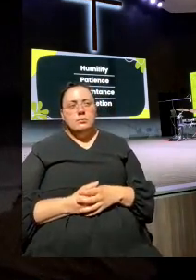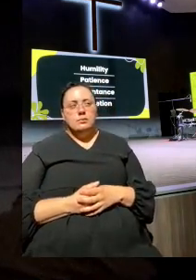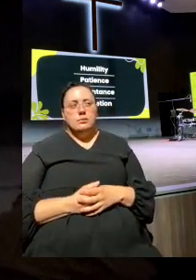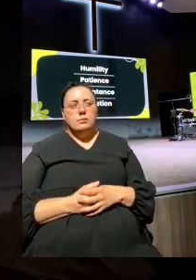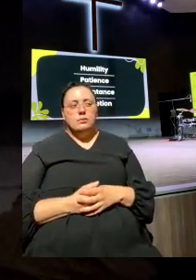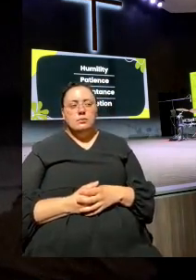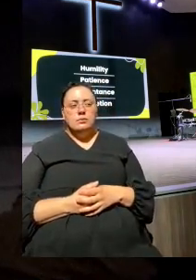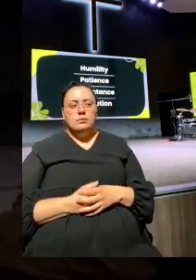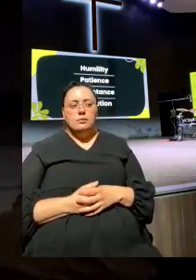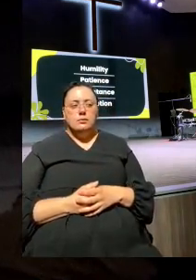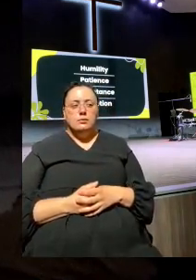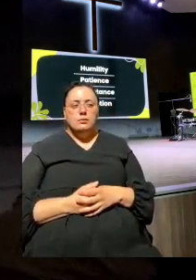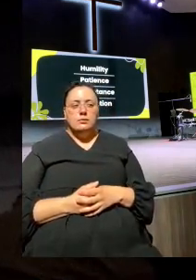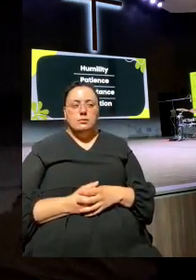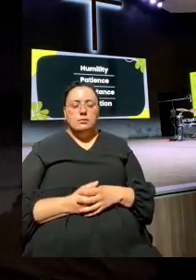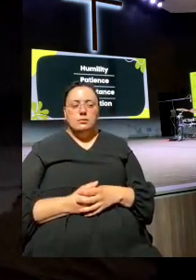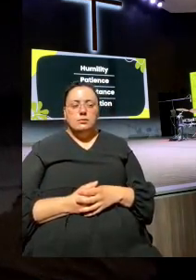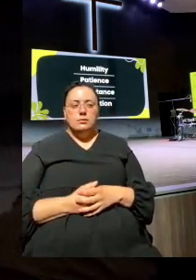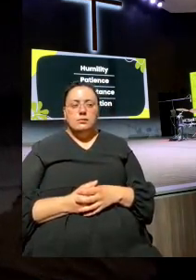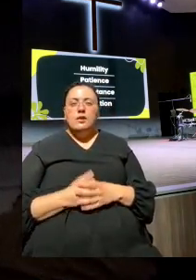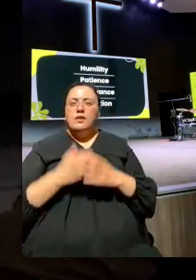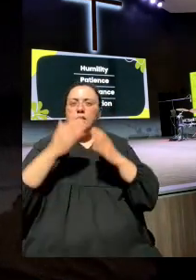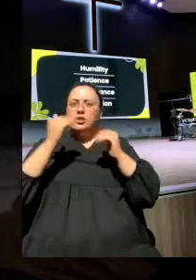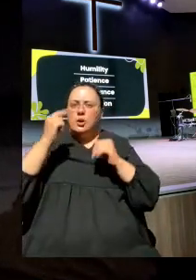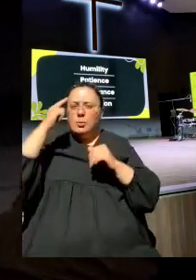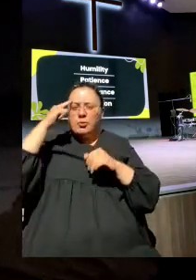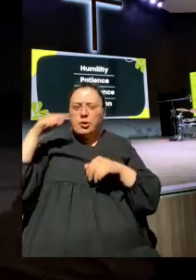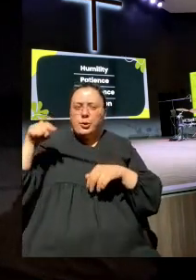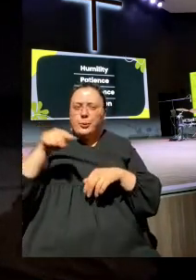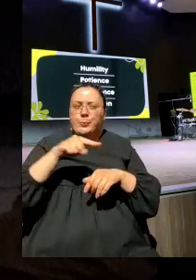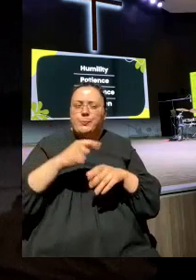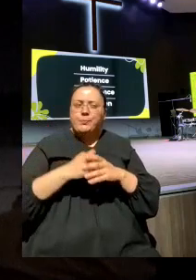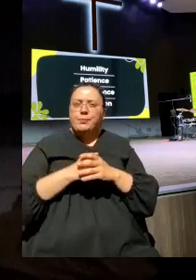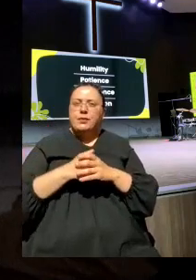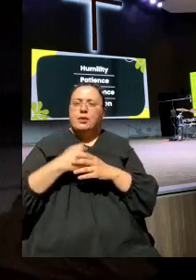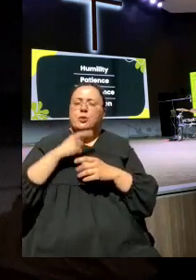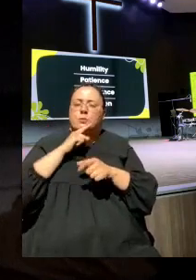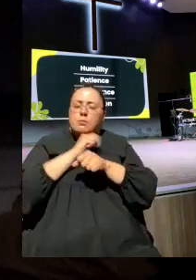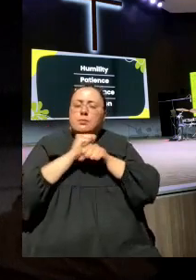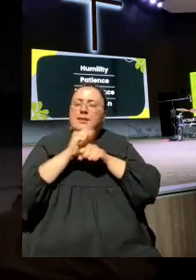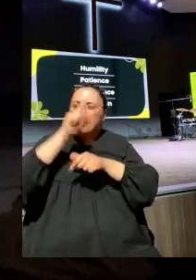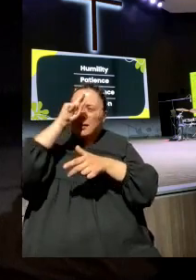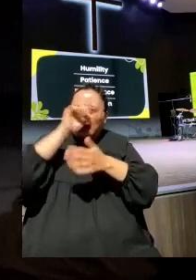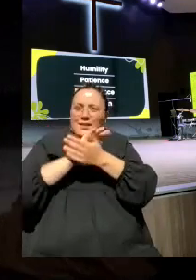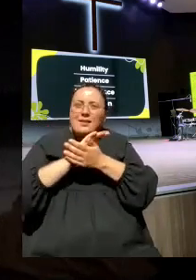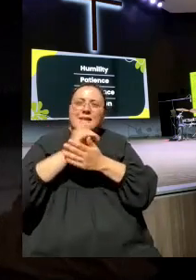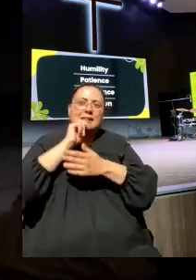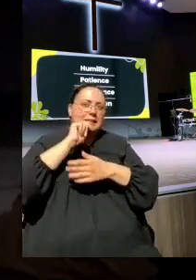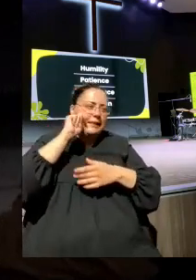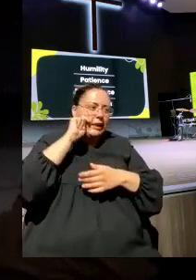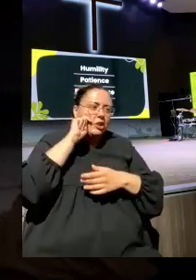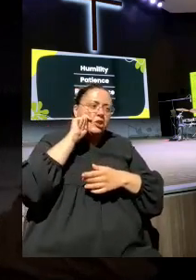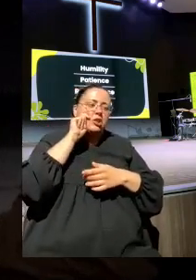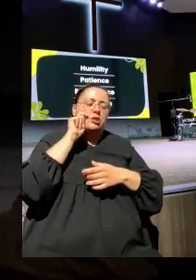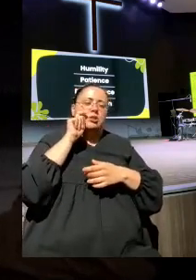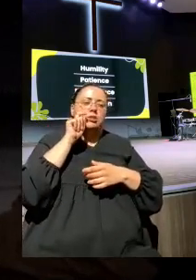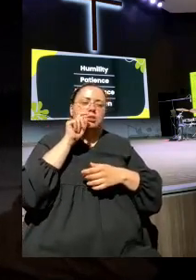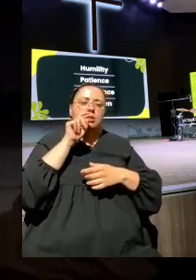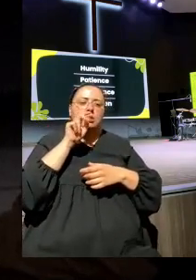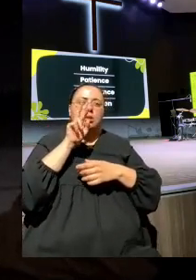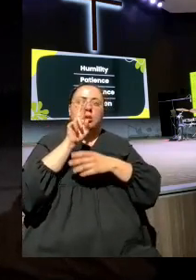you. I truly believe kids and teenagers are resilient. They want to